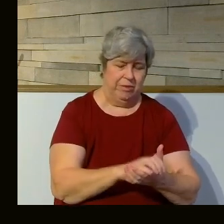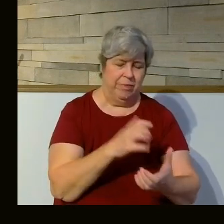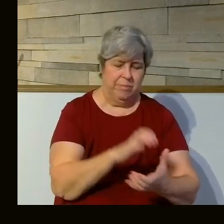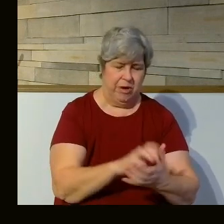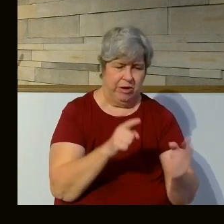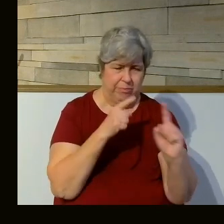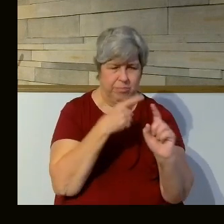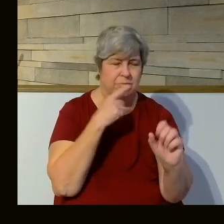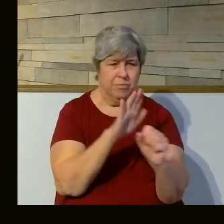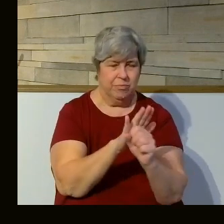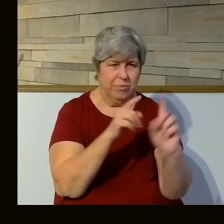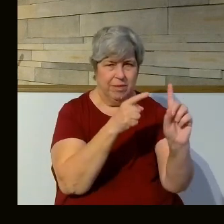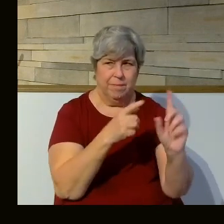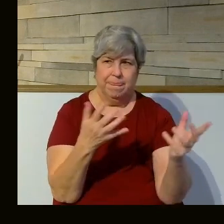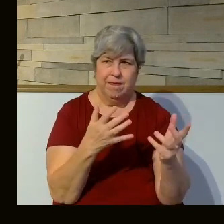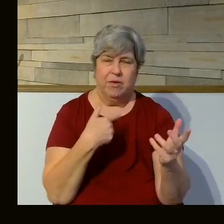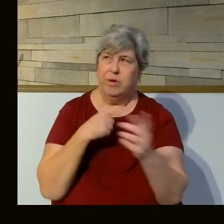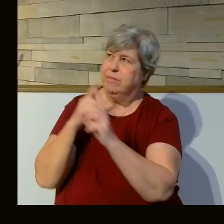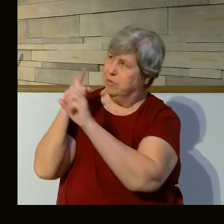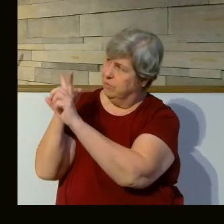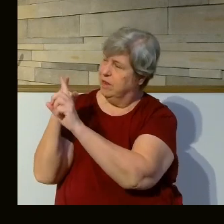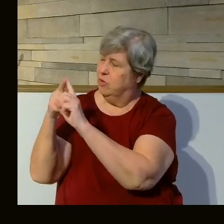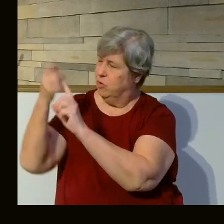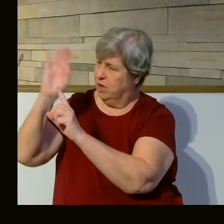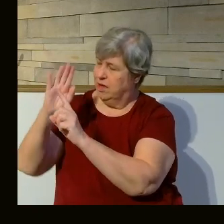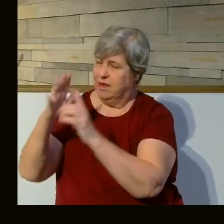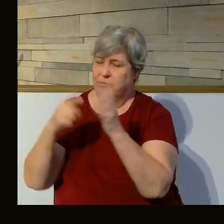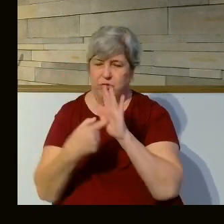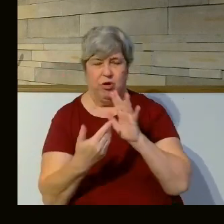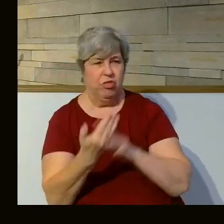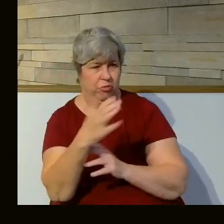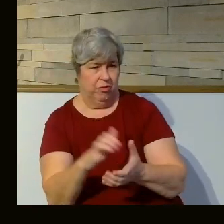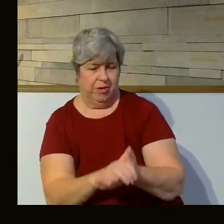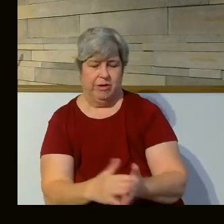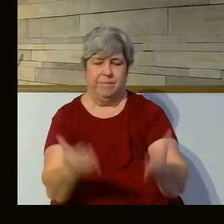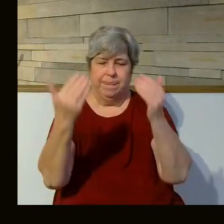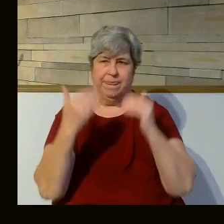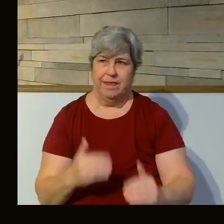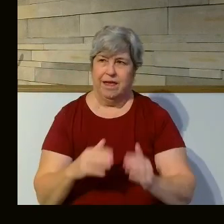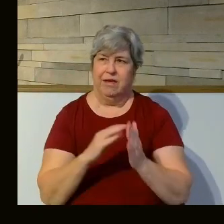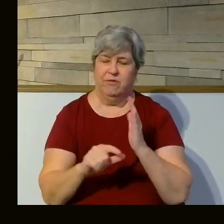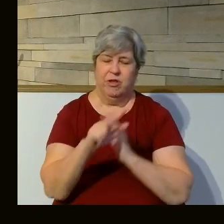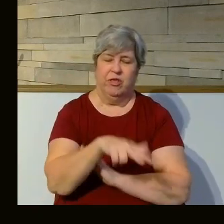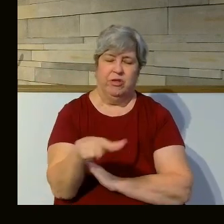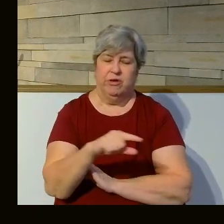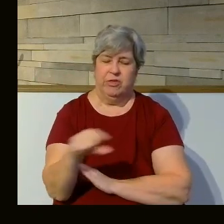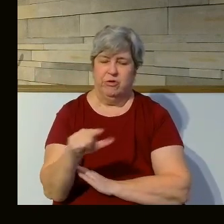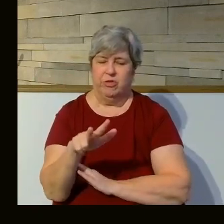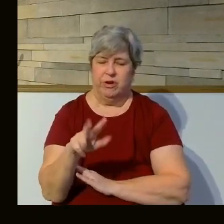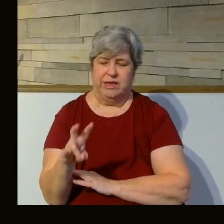God because we're Christians, and we're going to show it in our marriages. Now, our next several verses, verses 33 through 37, what's commitment